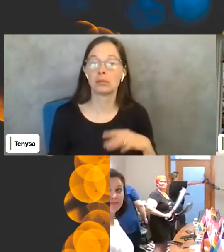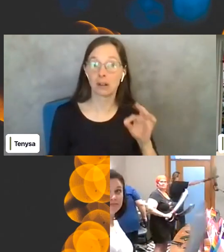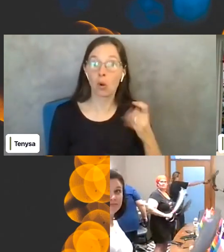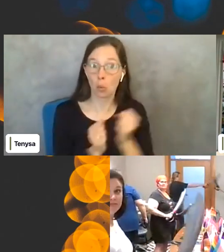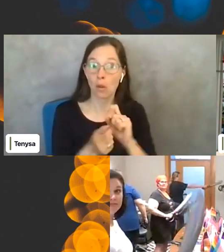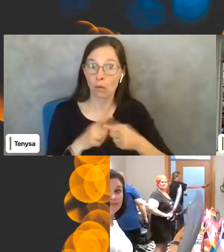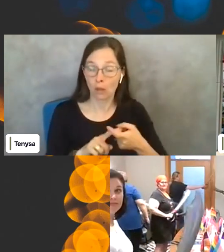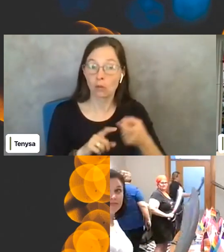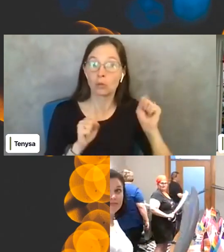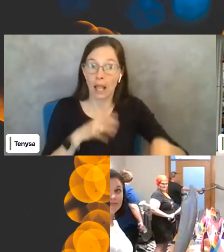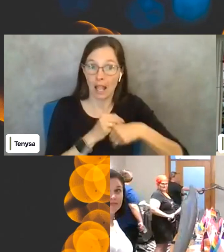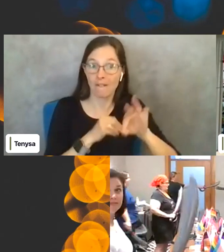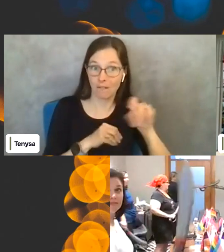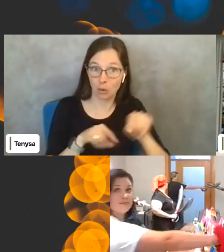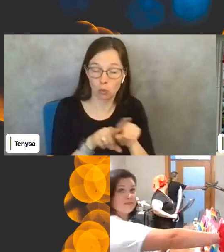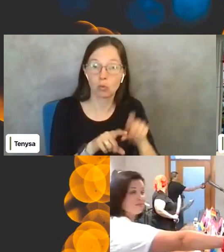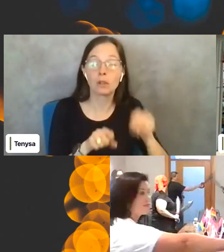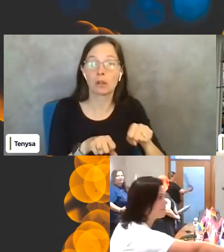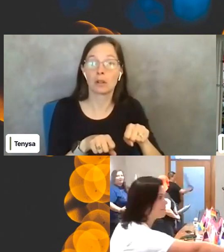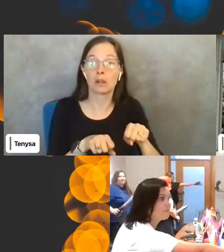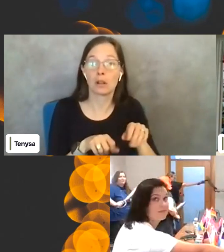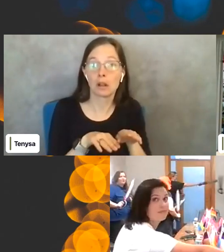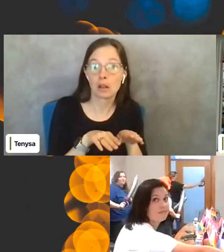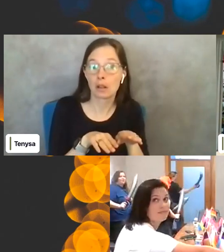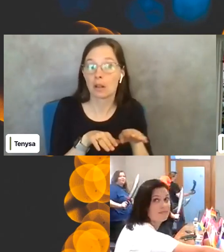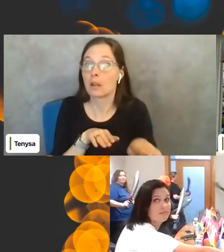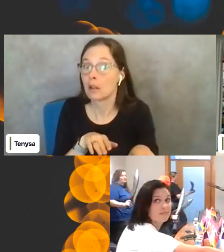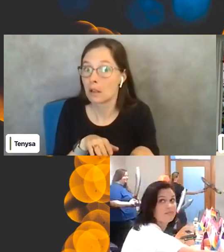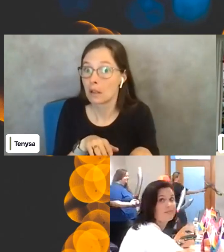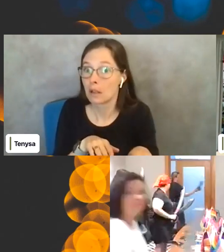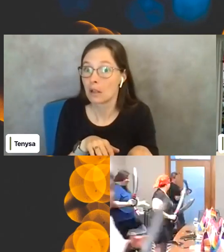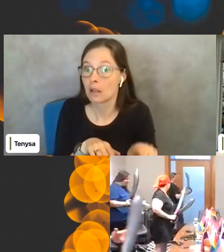go forwards, advance, retreat,